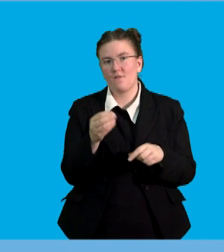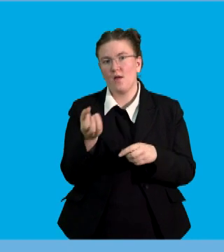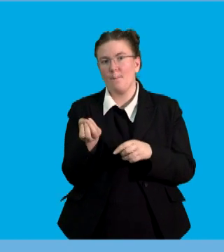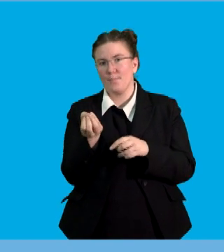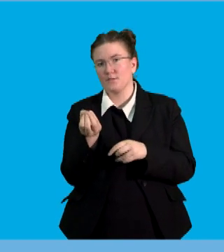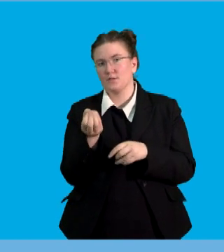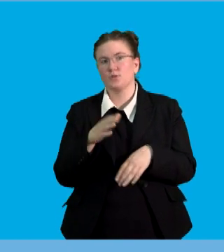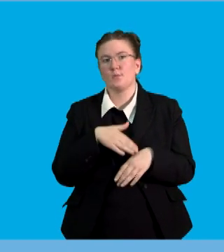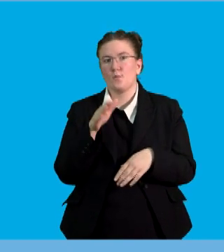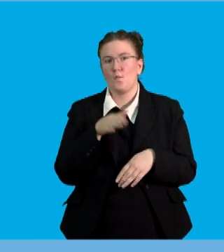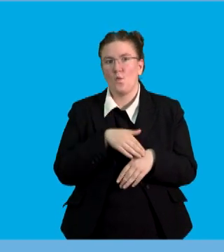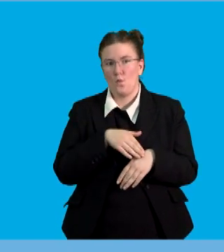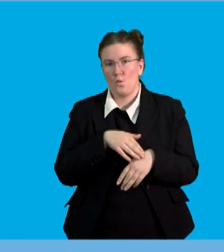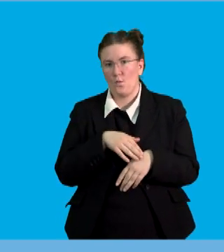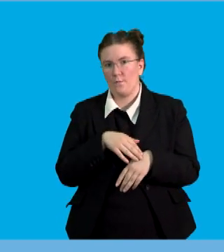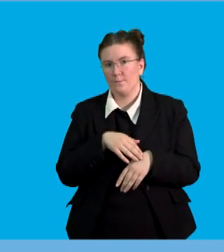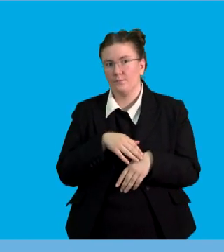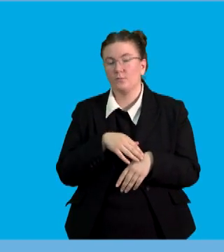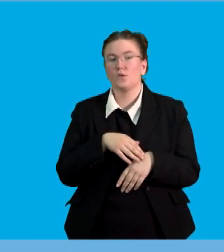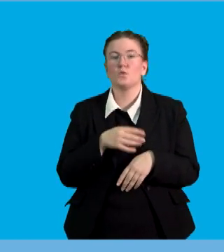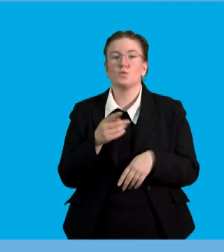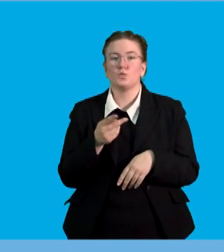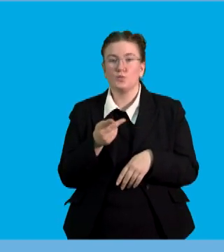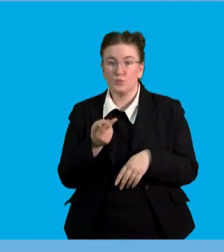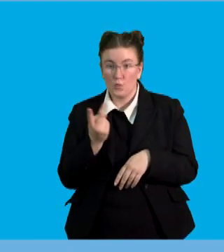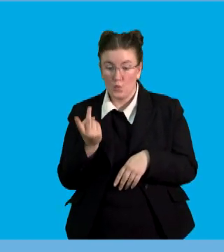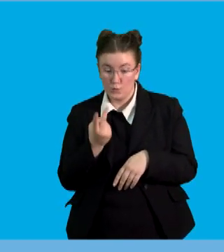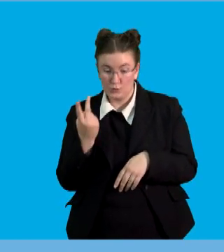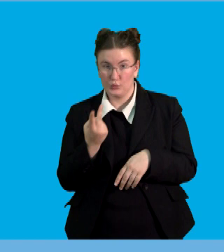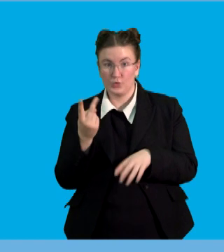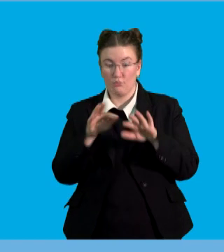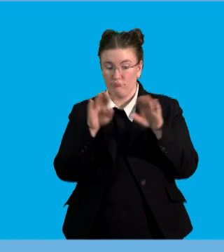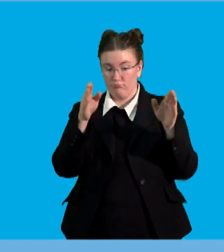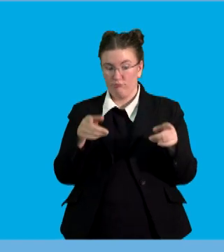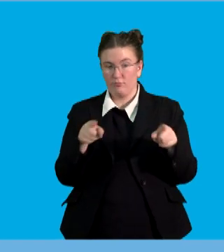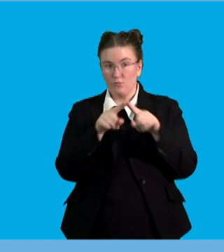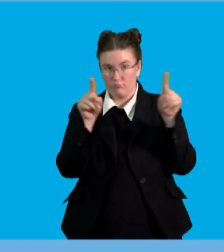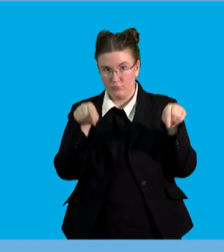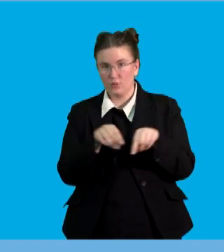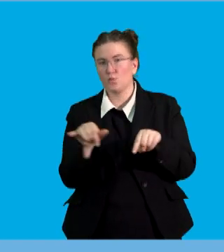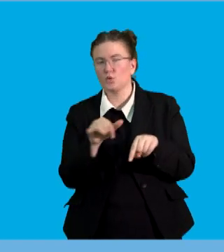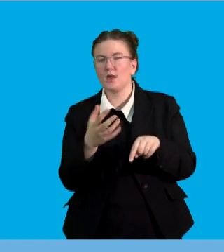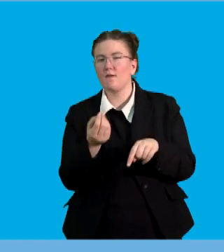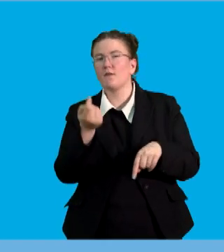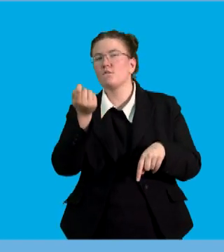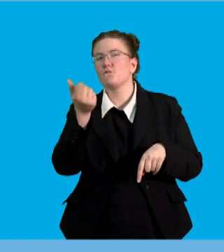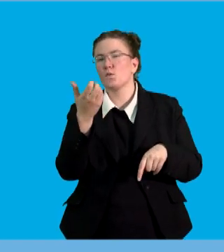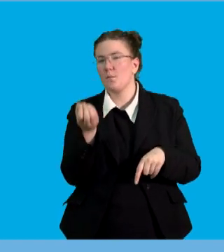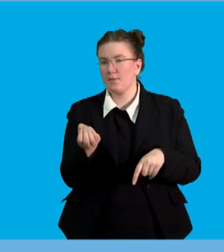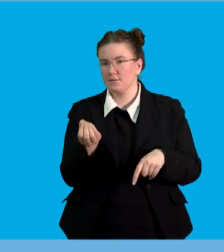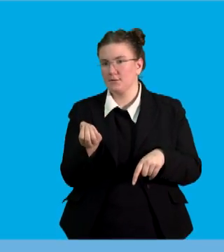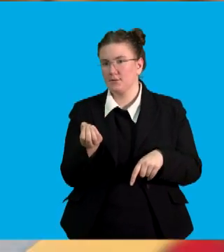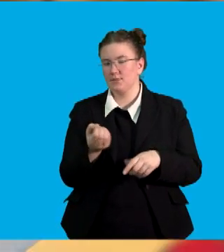greatest number of particles? And which container contains the smallest number of particles? So